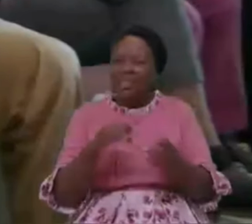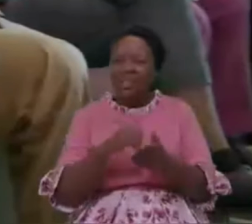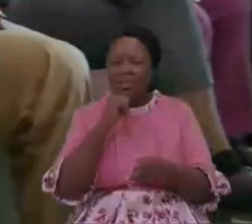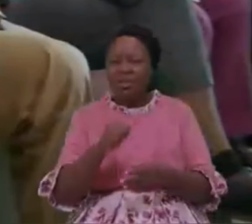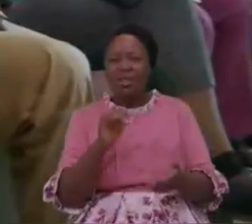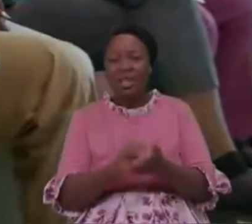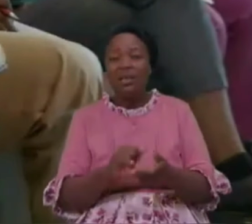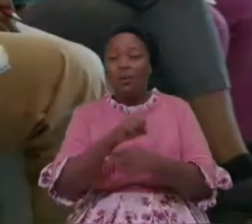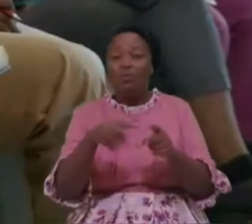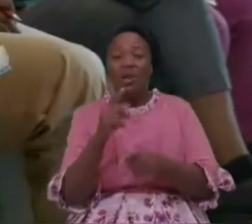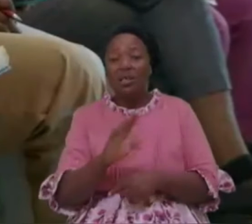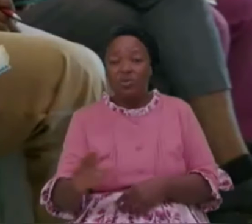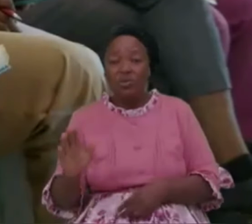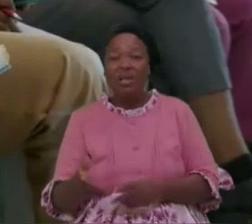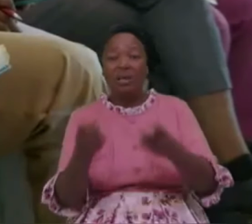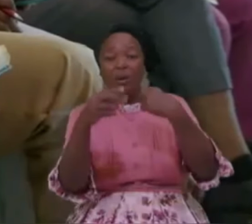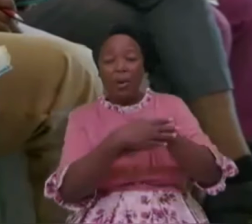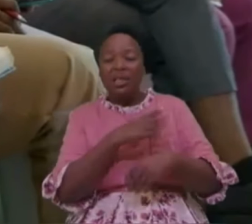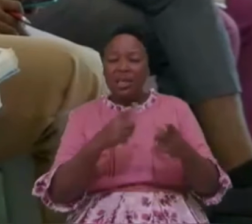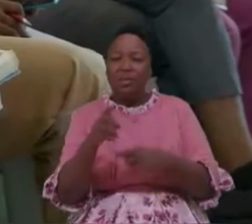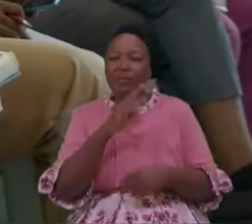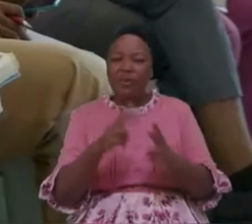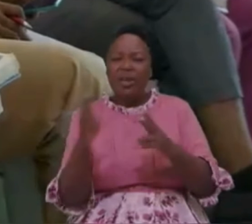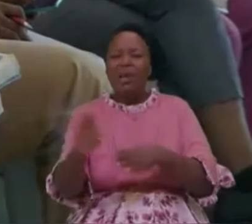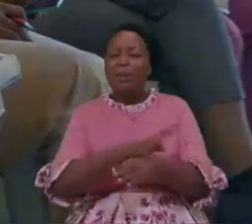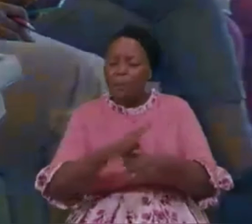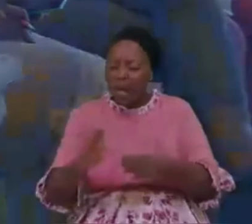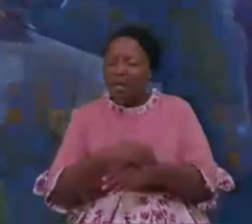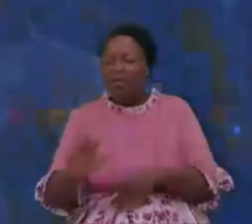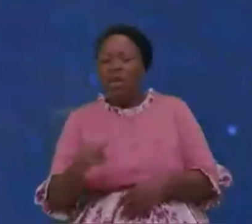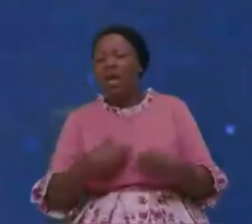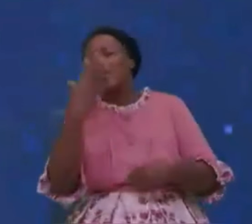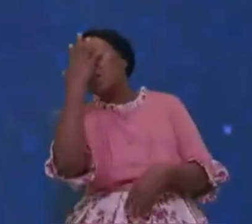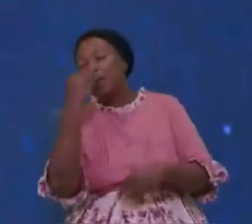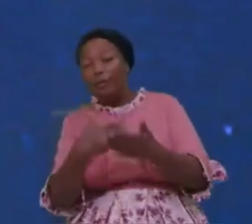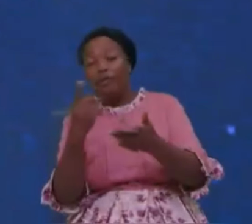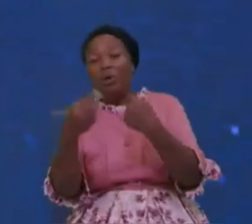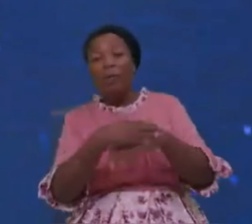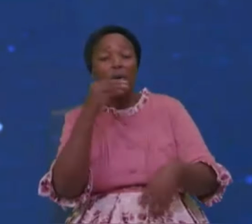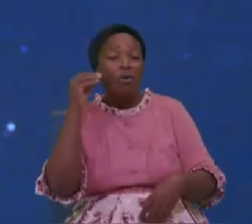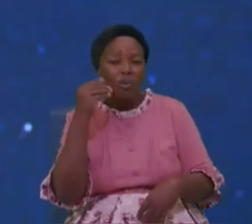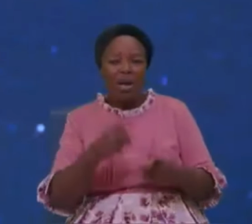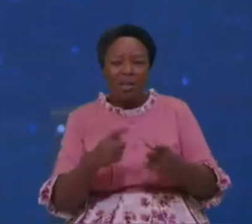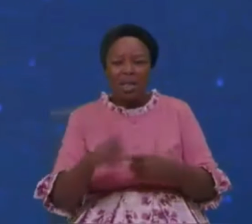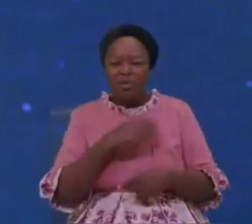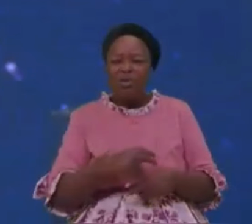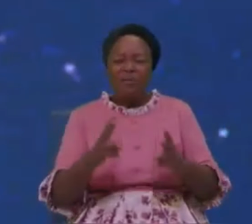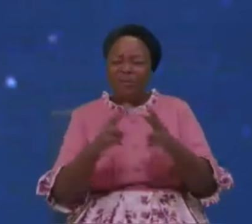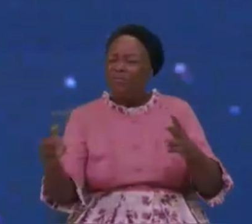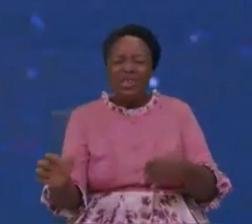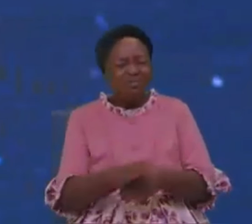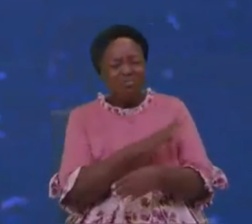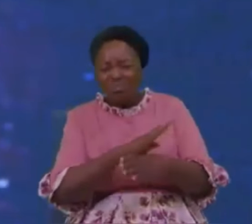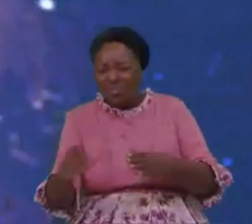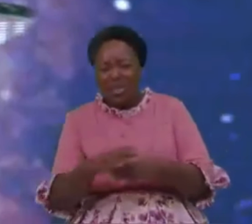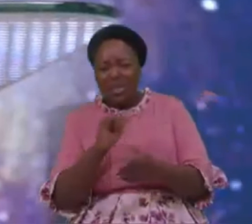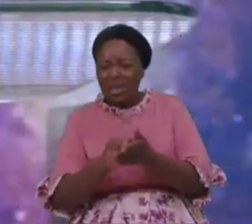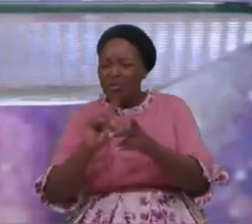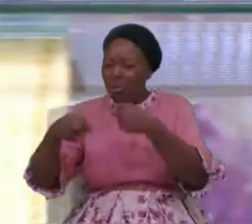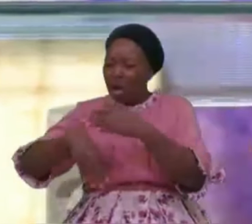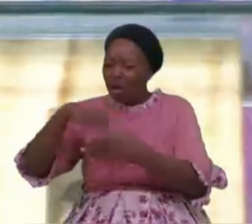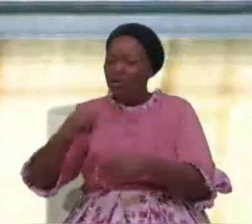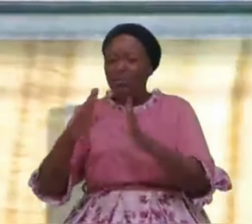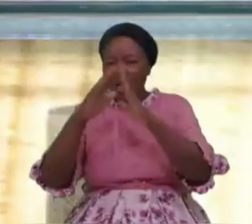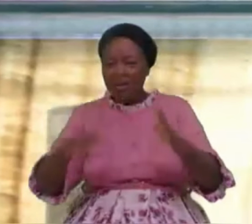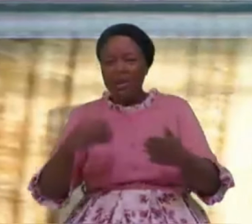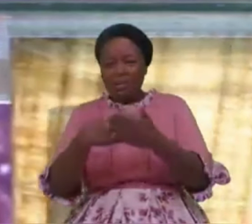the children come, you've been so busy, the children have slept before you came back home. And you're so dutiful, you've gone out of the